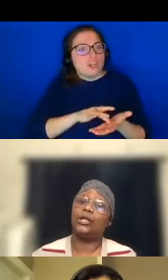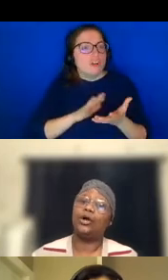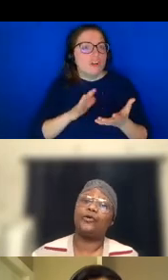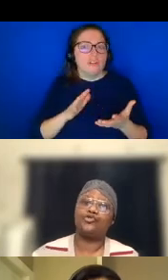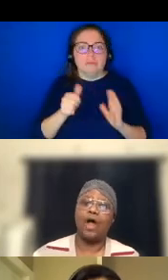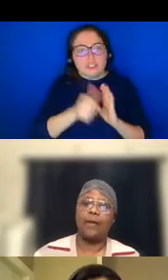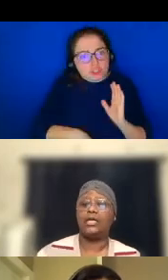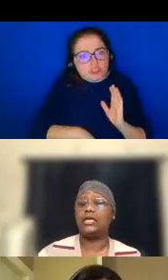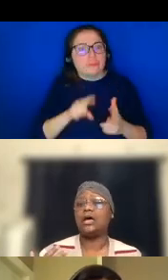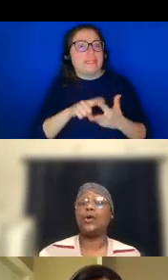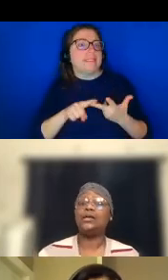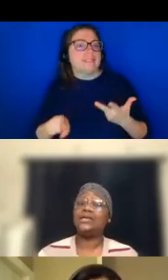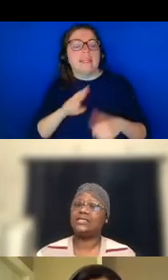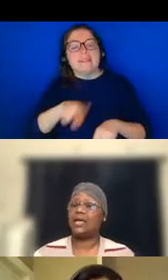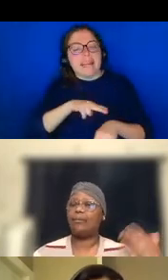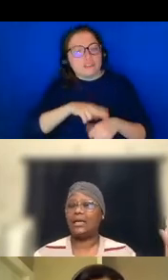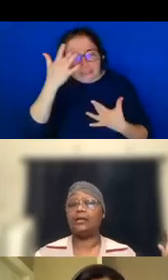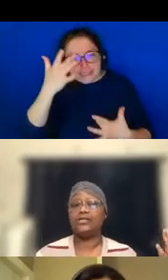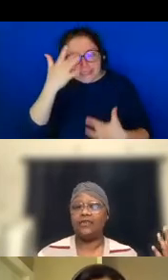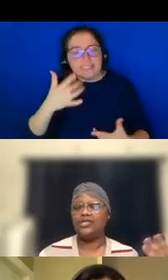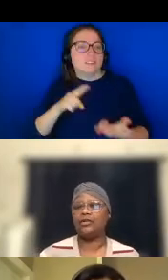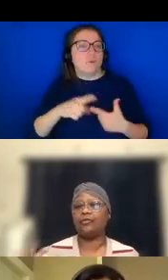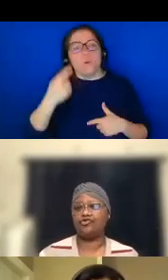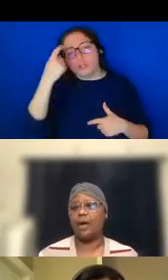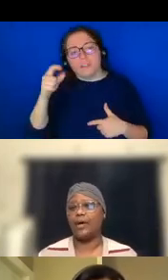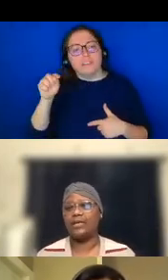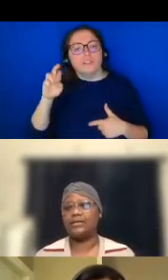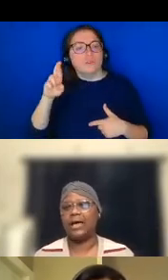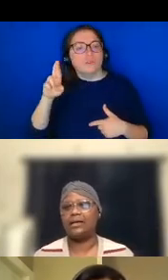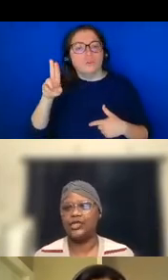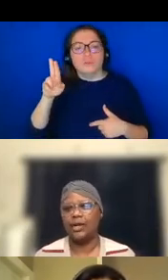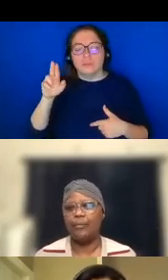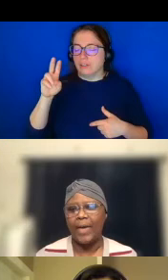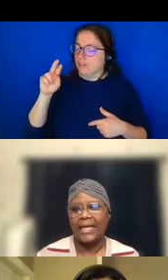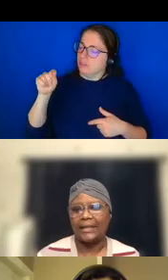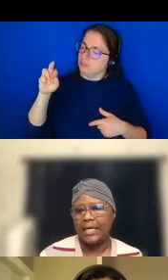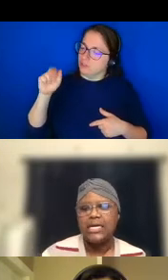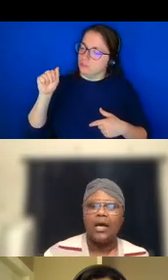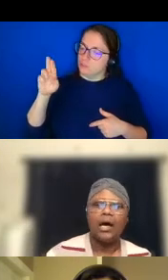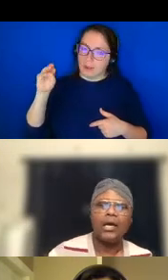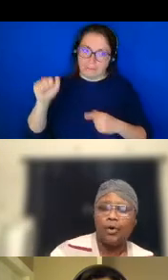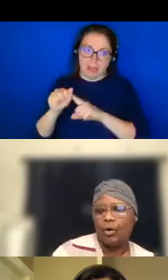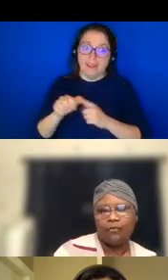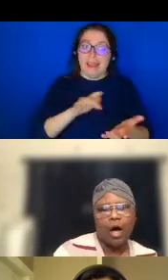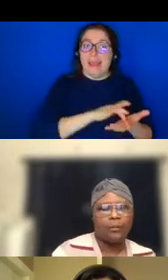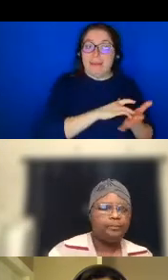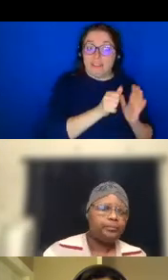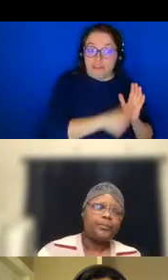going to look for trauma. You never want to mistake medical intervention for trauma, because that can turn out badly in the